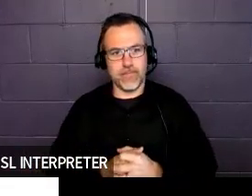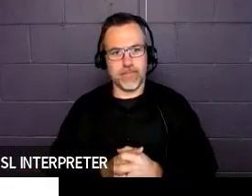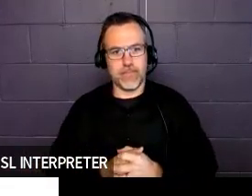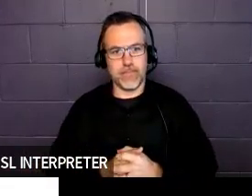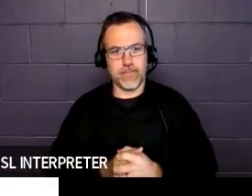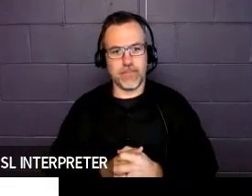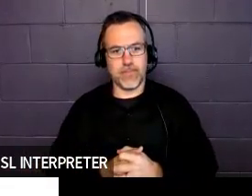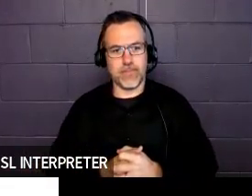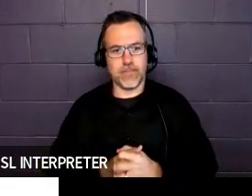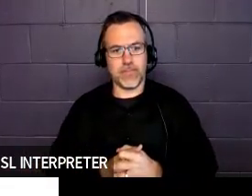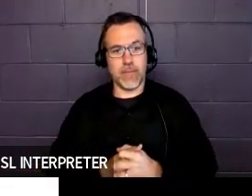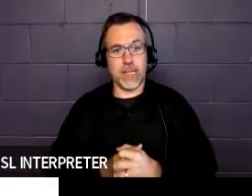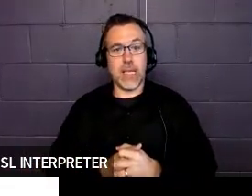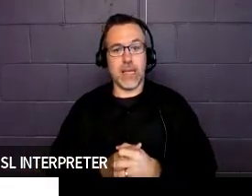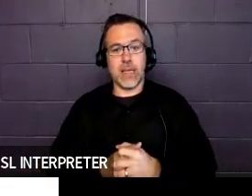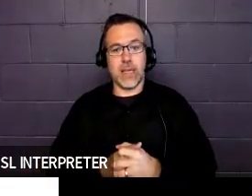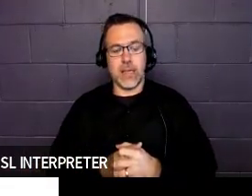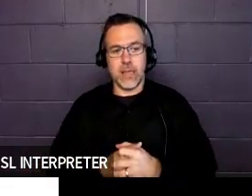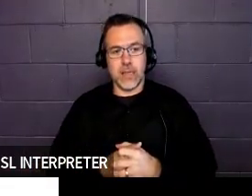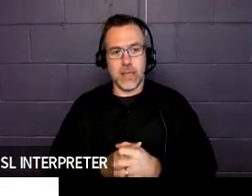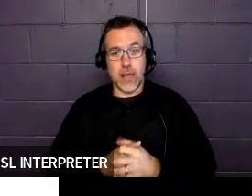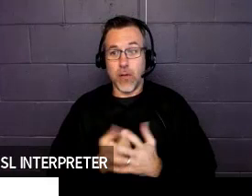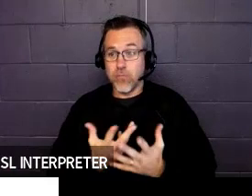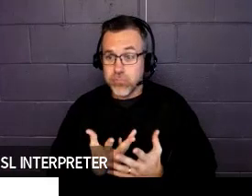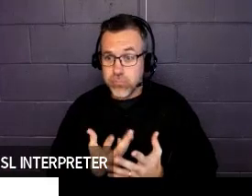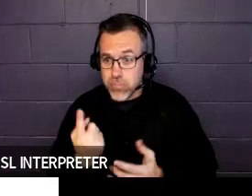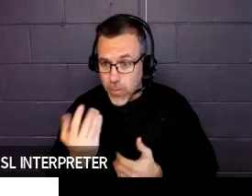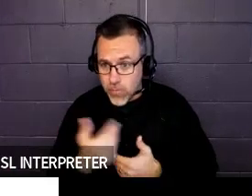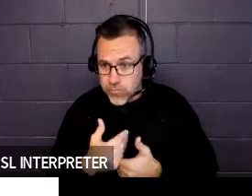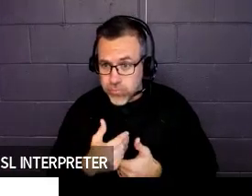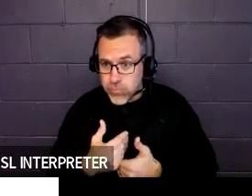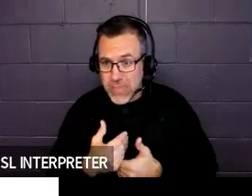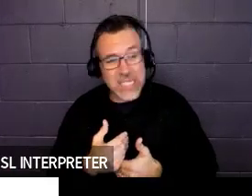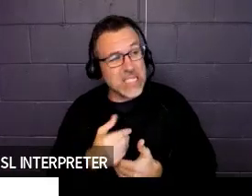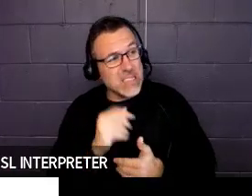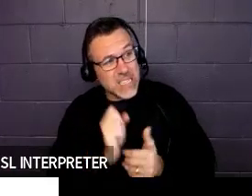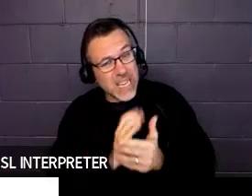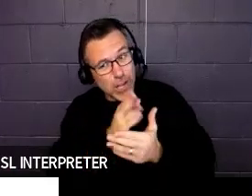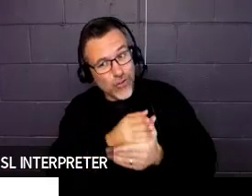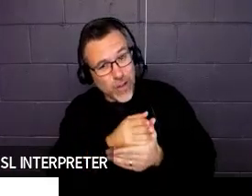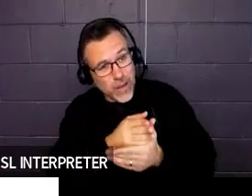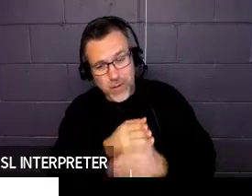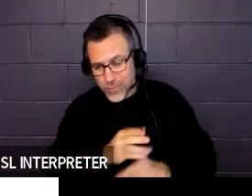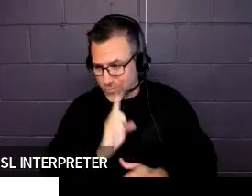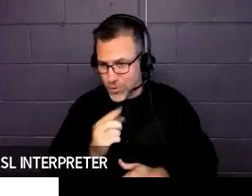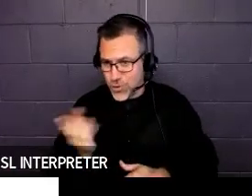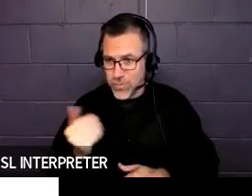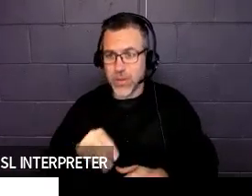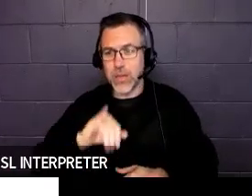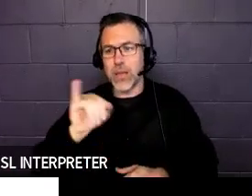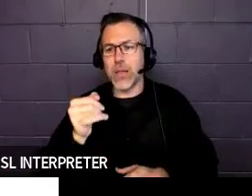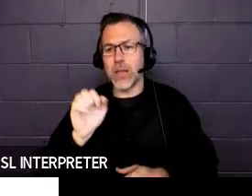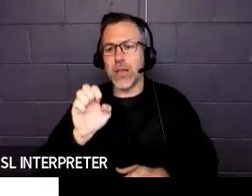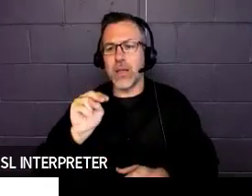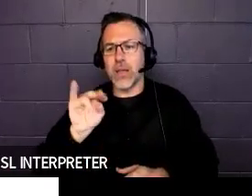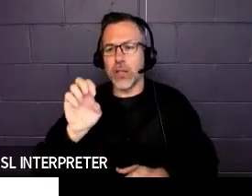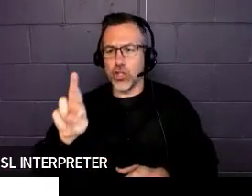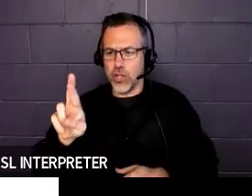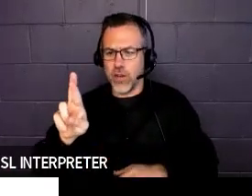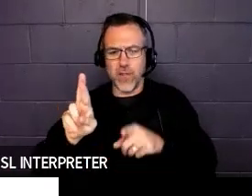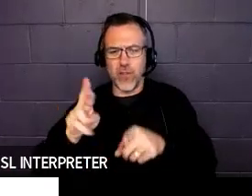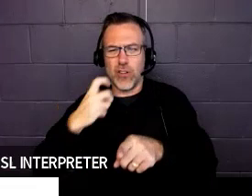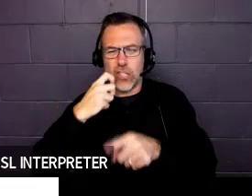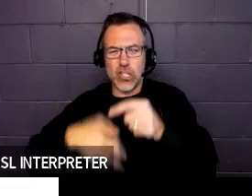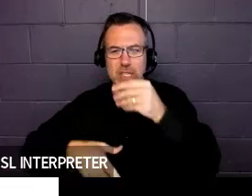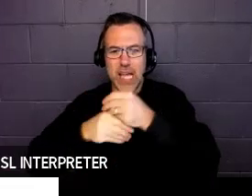All right, and then if you Sorry, Carly, can I just interrupt for a second? Sure. Jennifer just put in chat to the